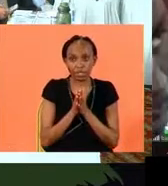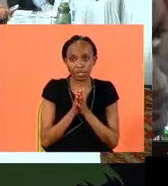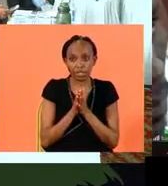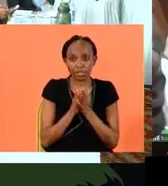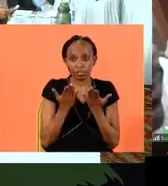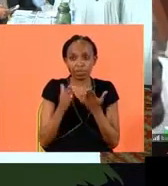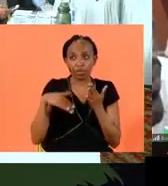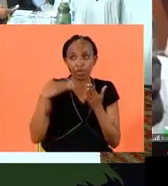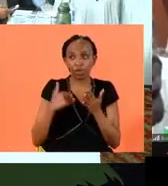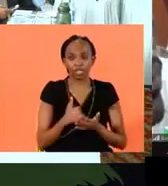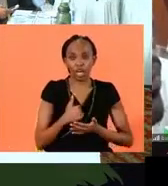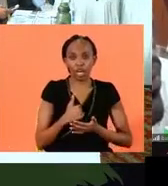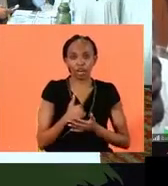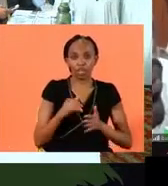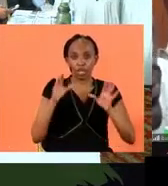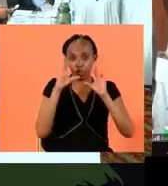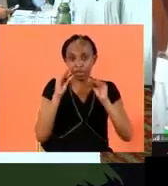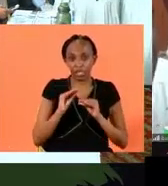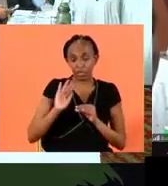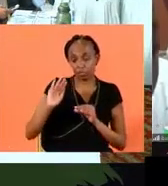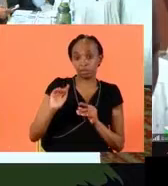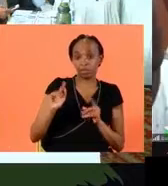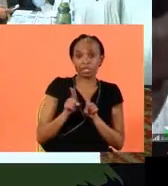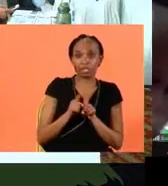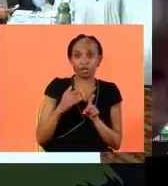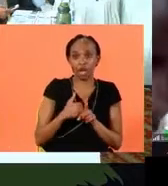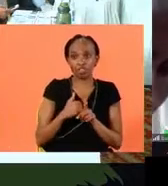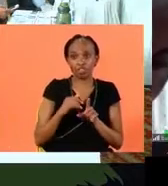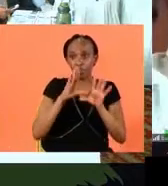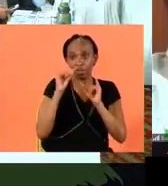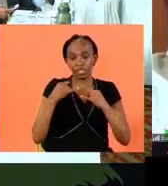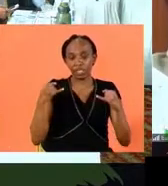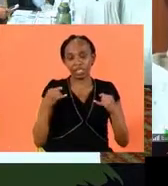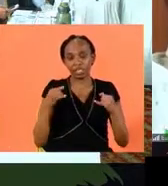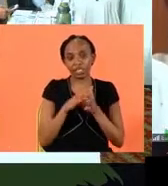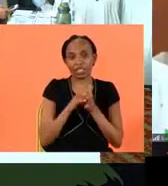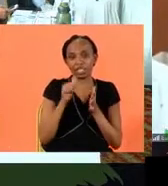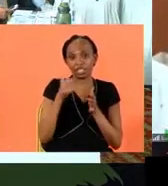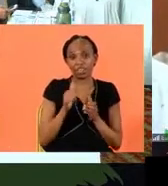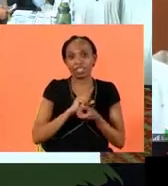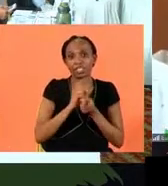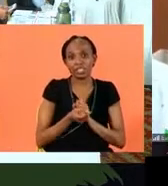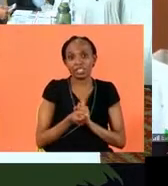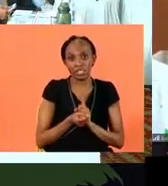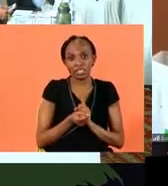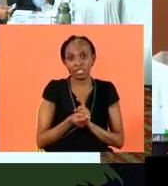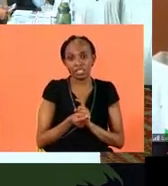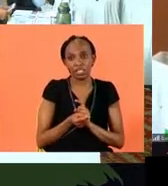so we always have budget deficits, and we have budget lines that never change